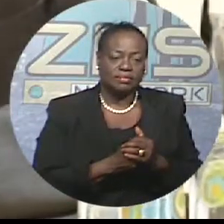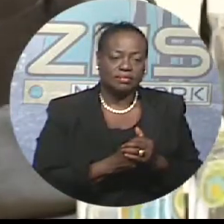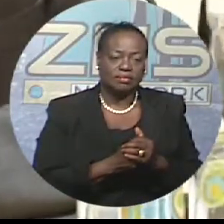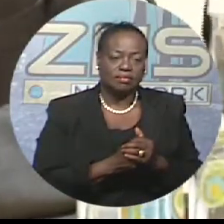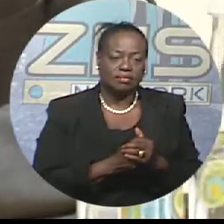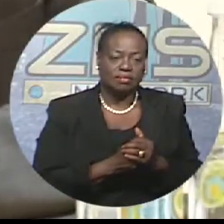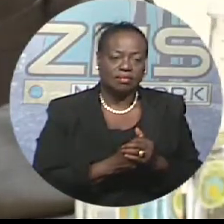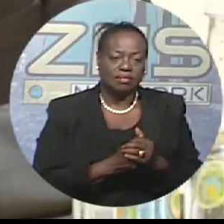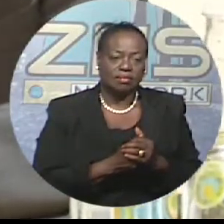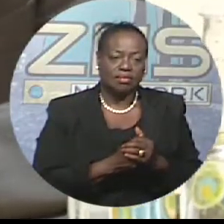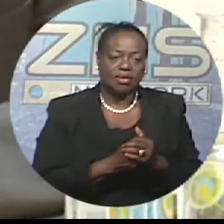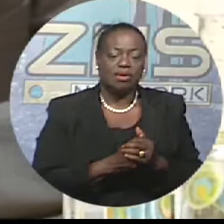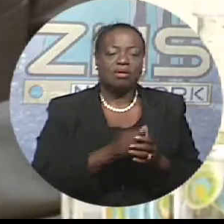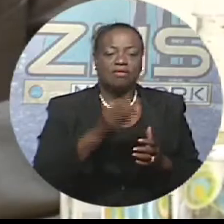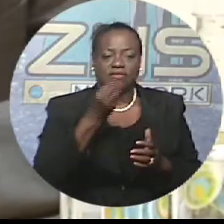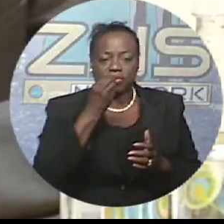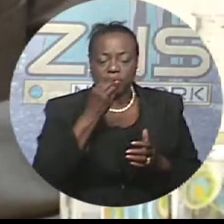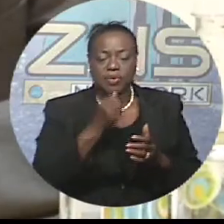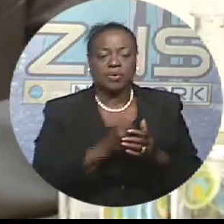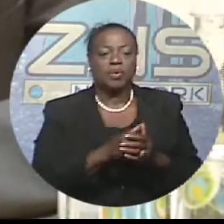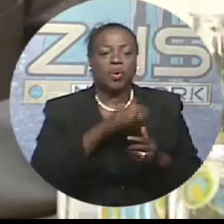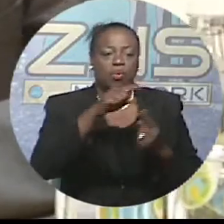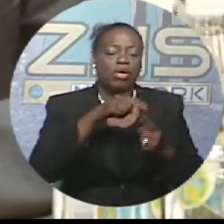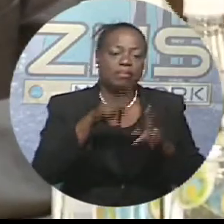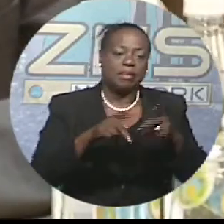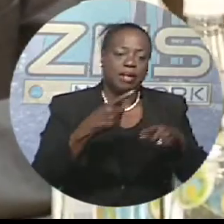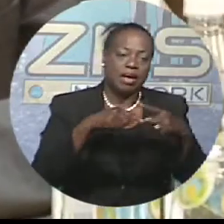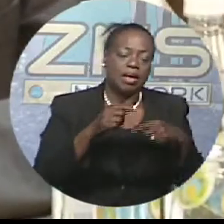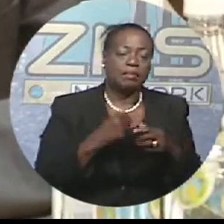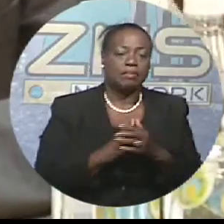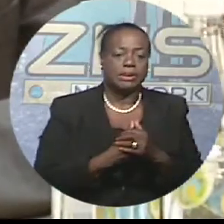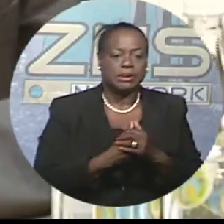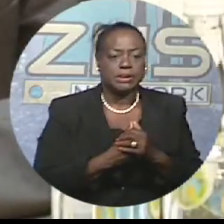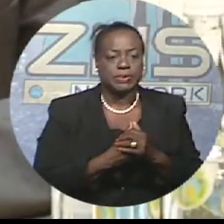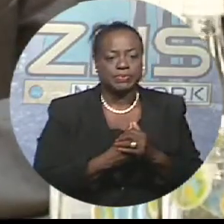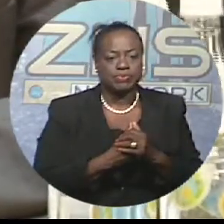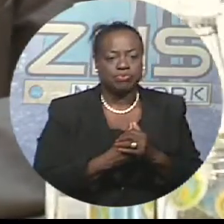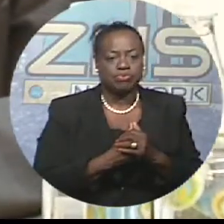cooler in your place so when people come they can have some water to drink,